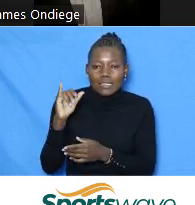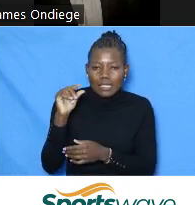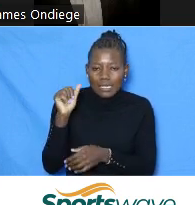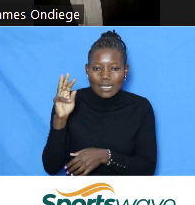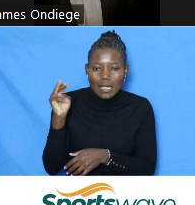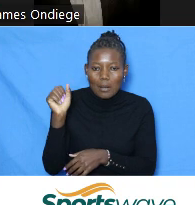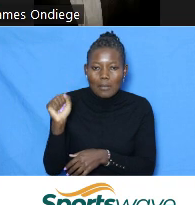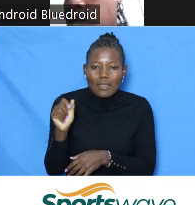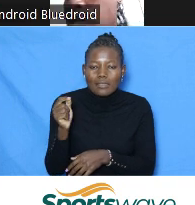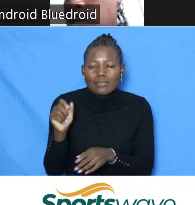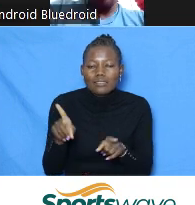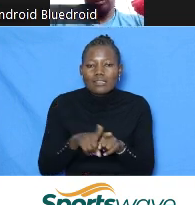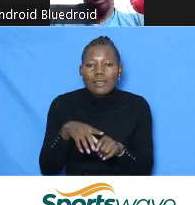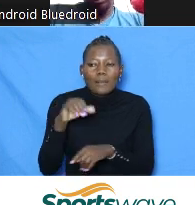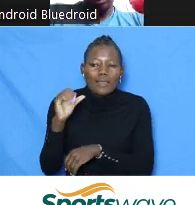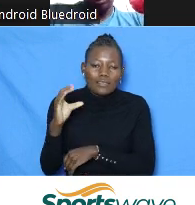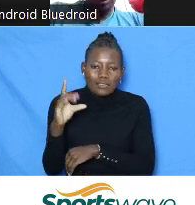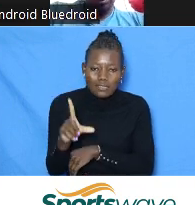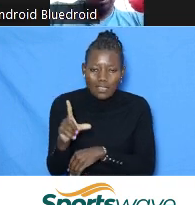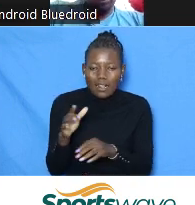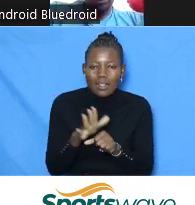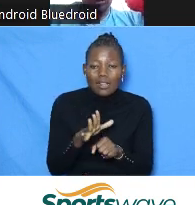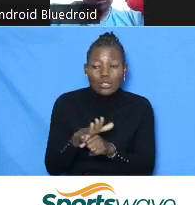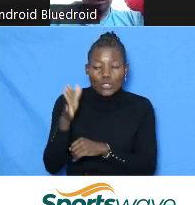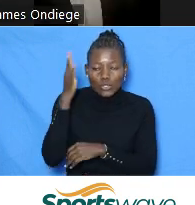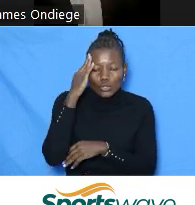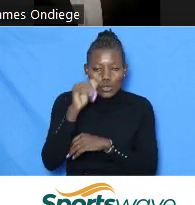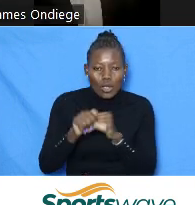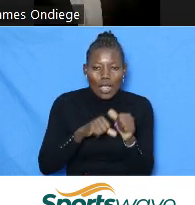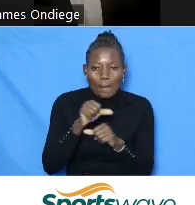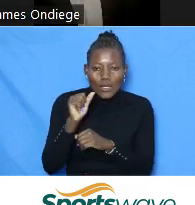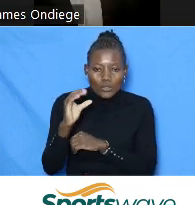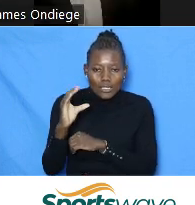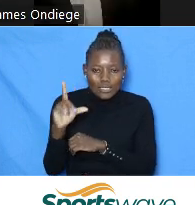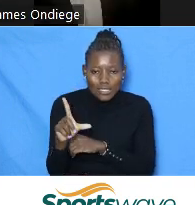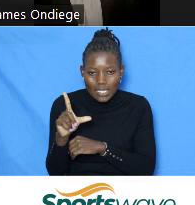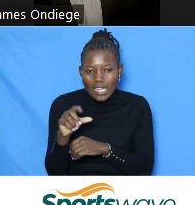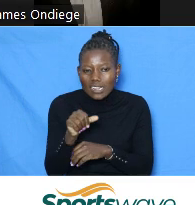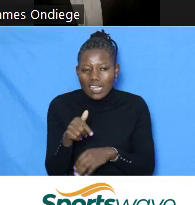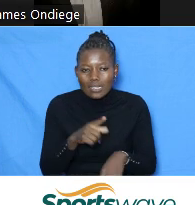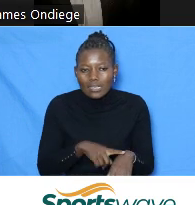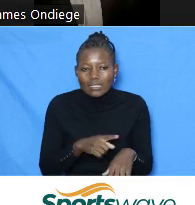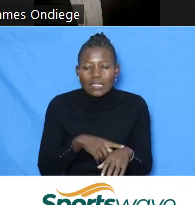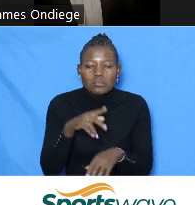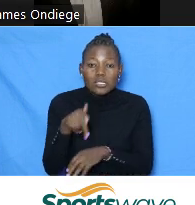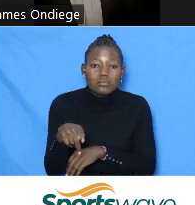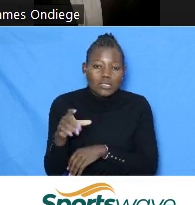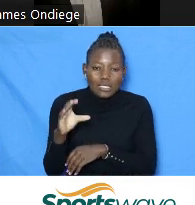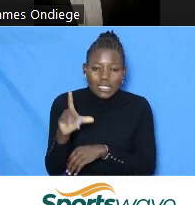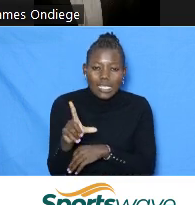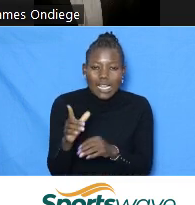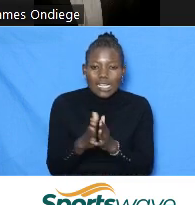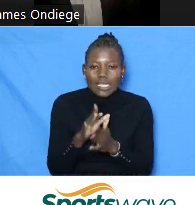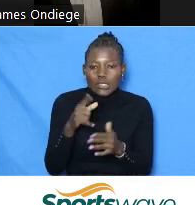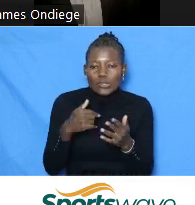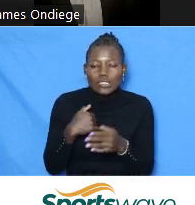got your ACL. You know, a lot of you know about the ACL, cruciate ligaments. Sometimes you get the PCL and what are called the